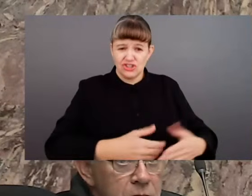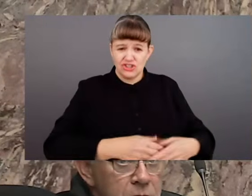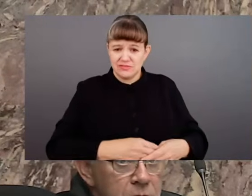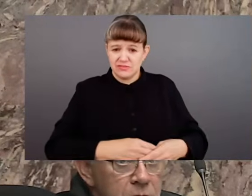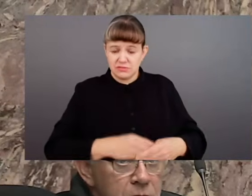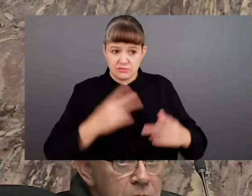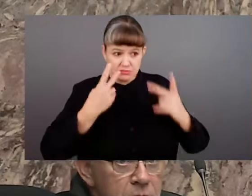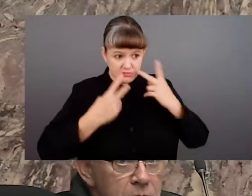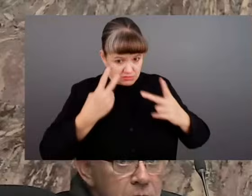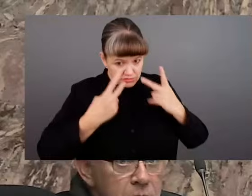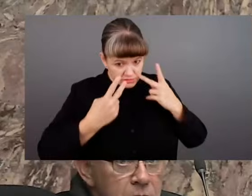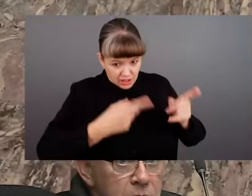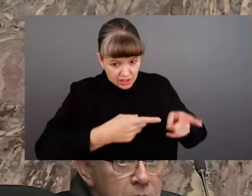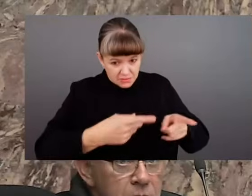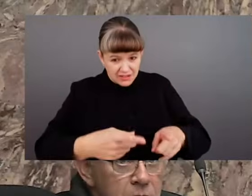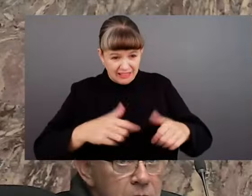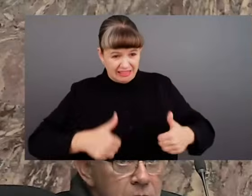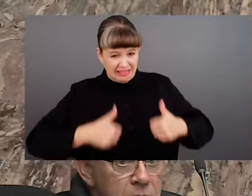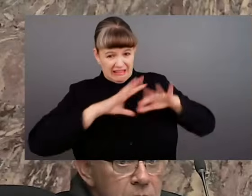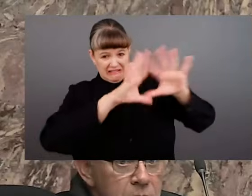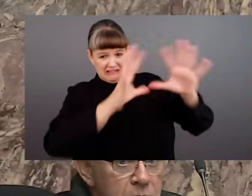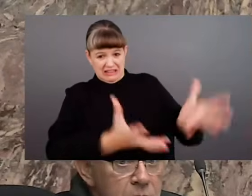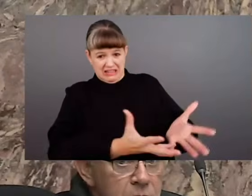can't do its job? Hear, hear.